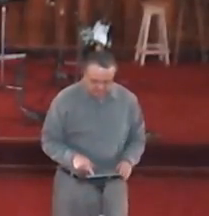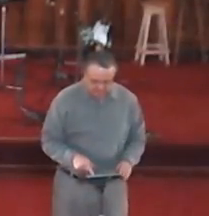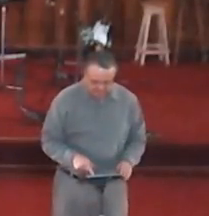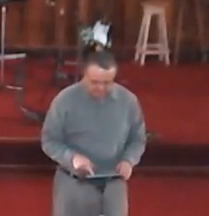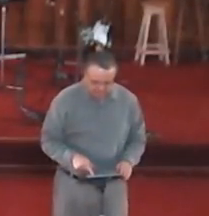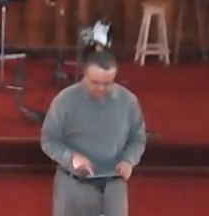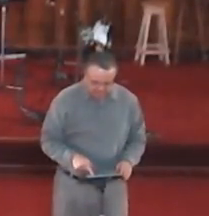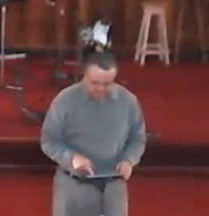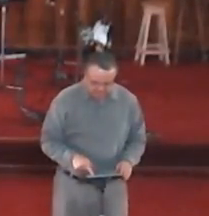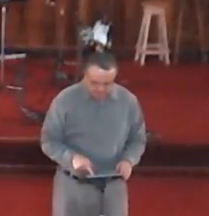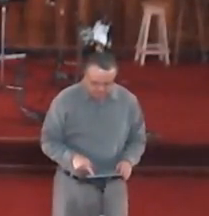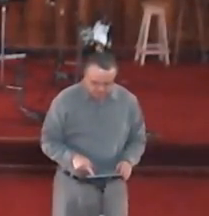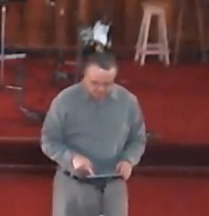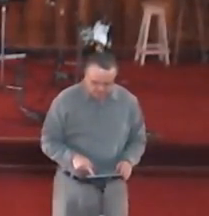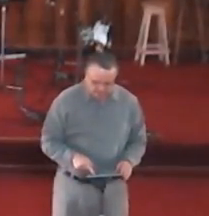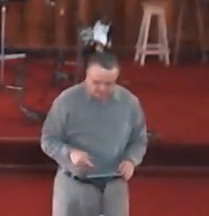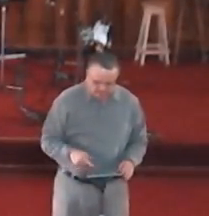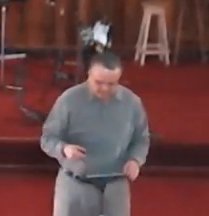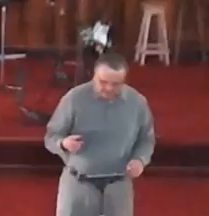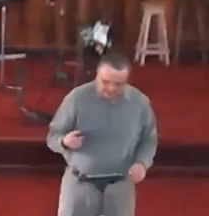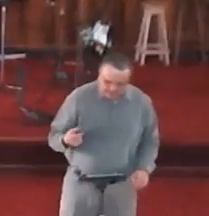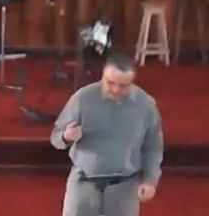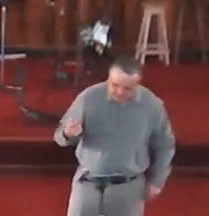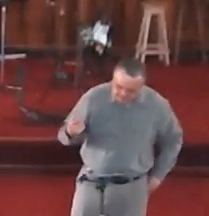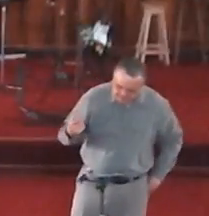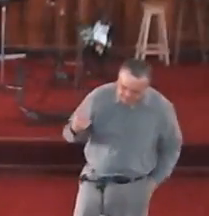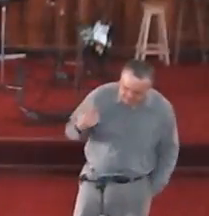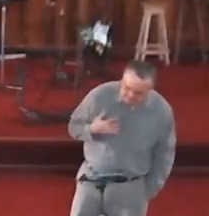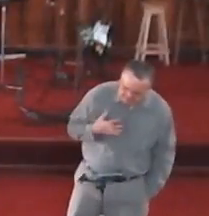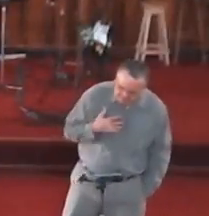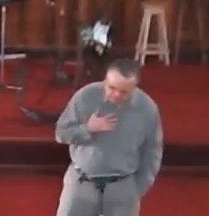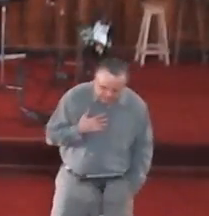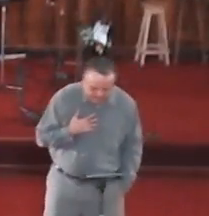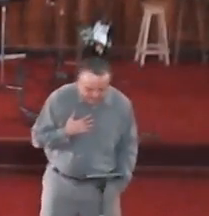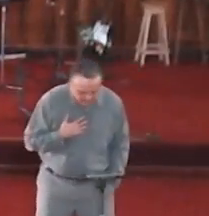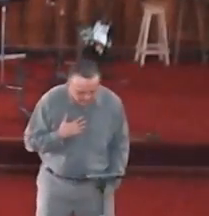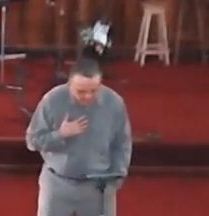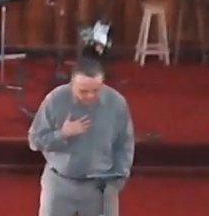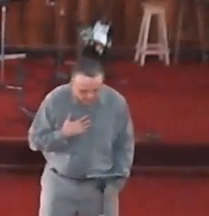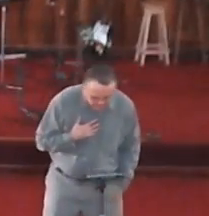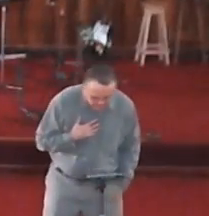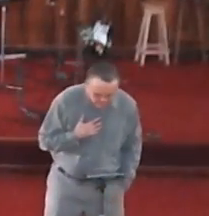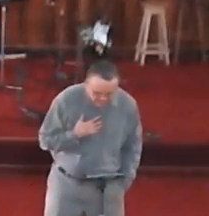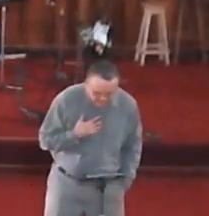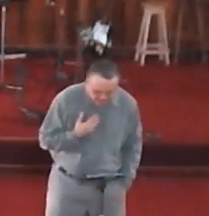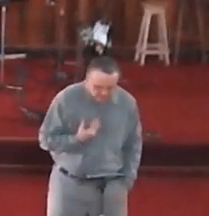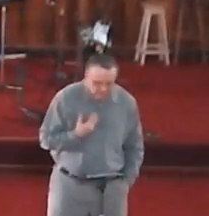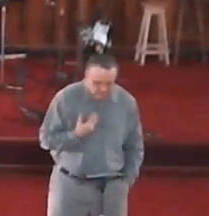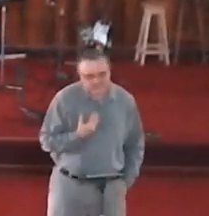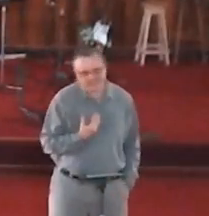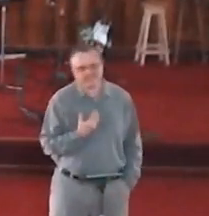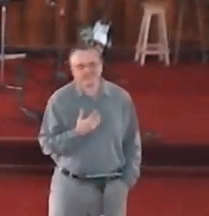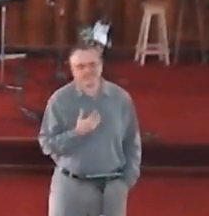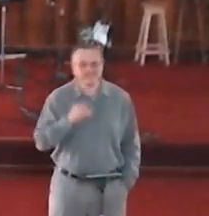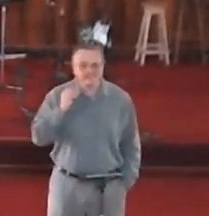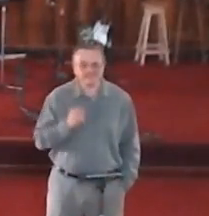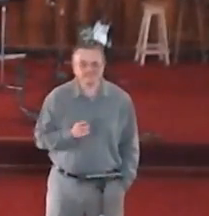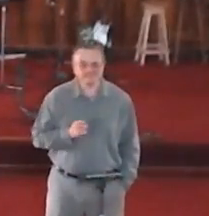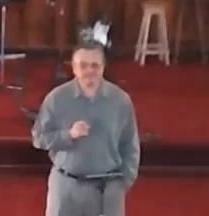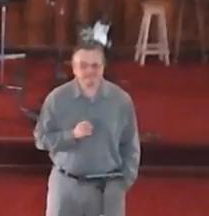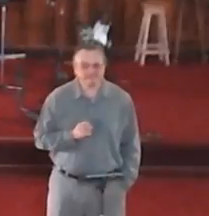Este es también bastante conocido. Dice, en la iglesia de Antioquía eran profetas y maestros, ¿quiénes?